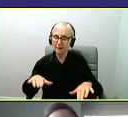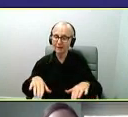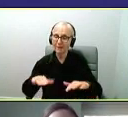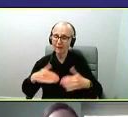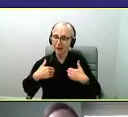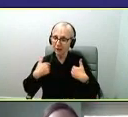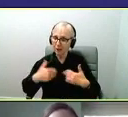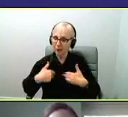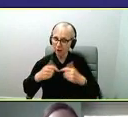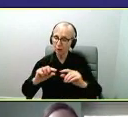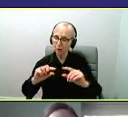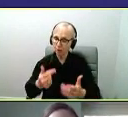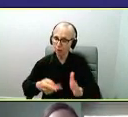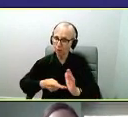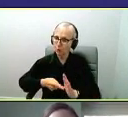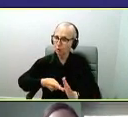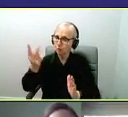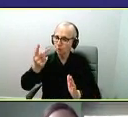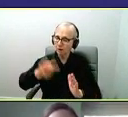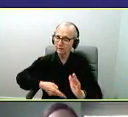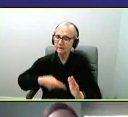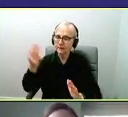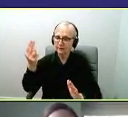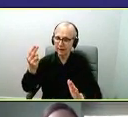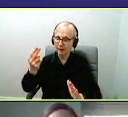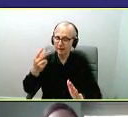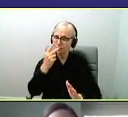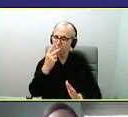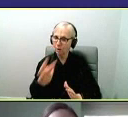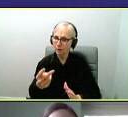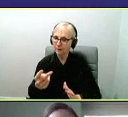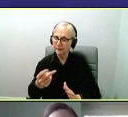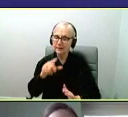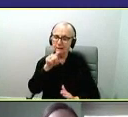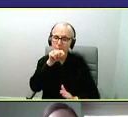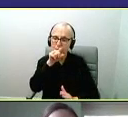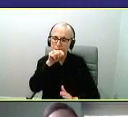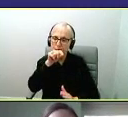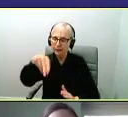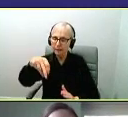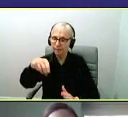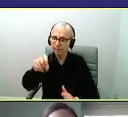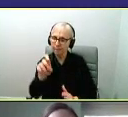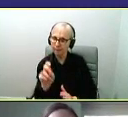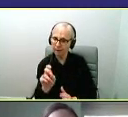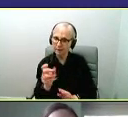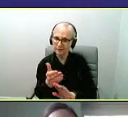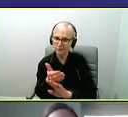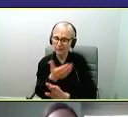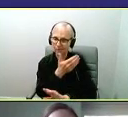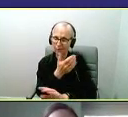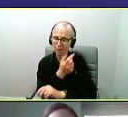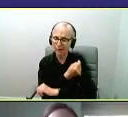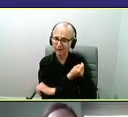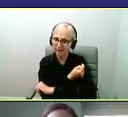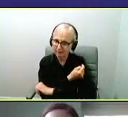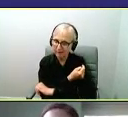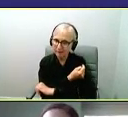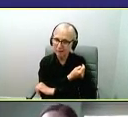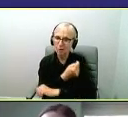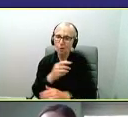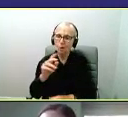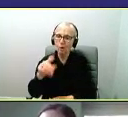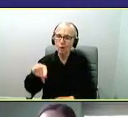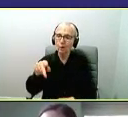was actually twice as high as what we had been seeing with chickenpox before we had that vaccine, or for